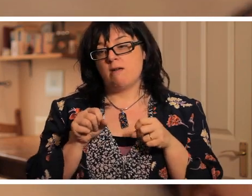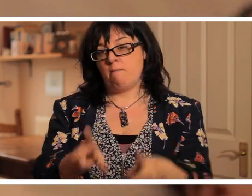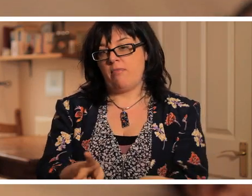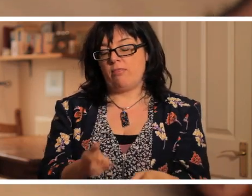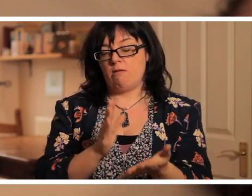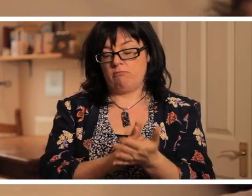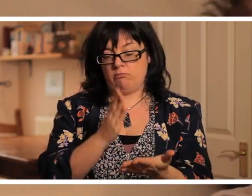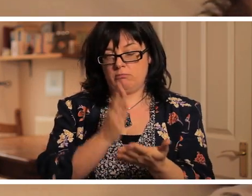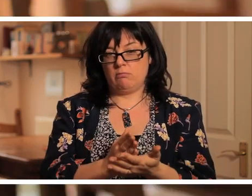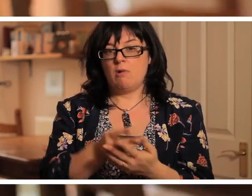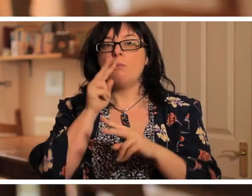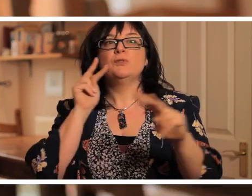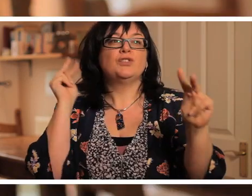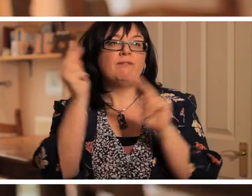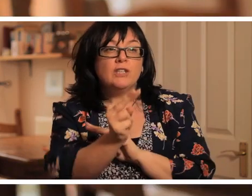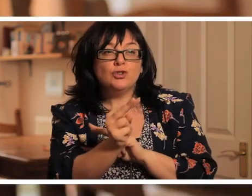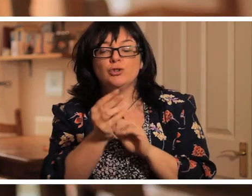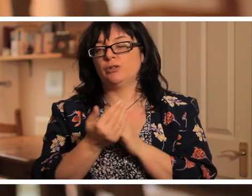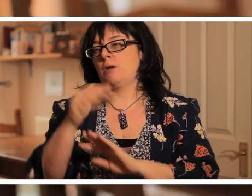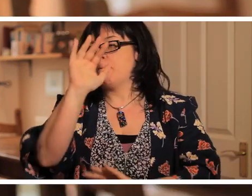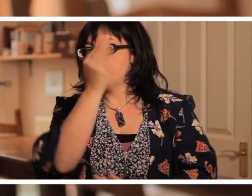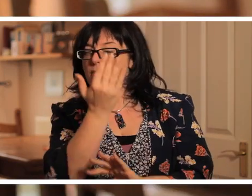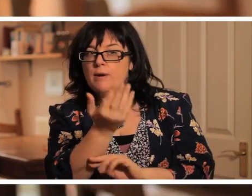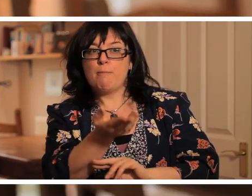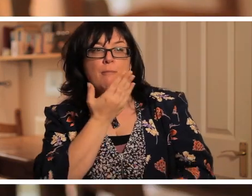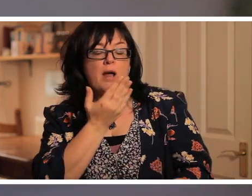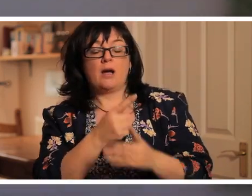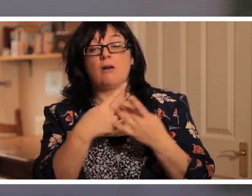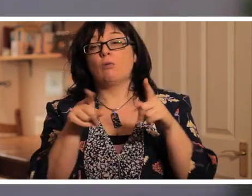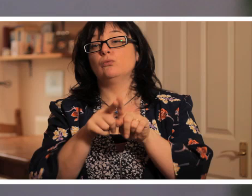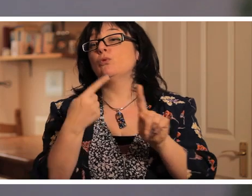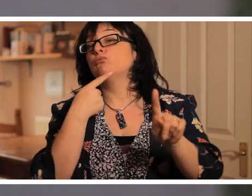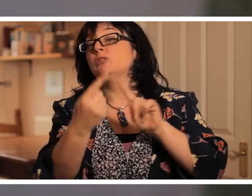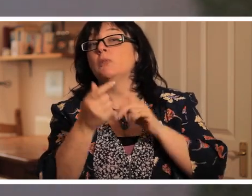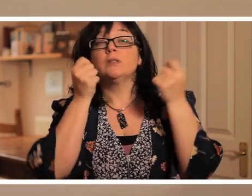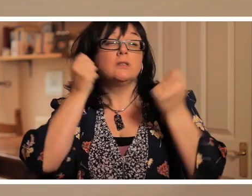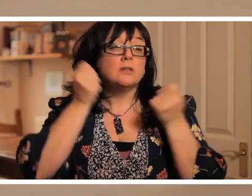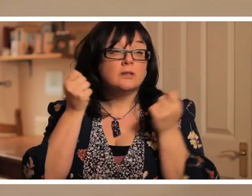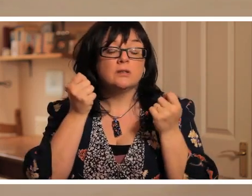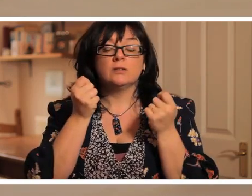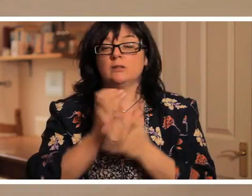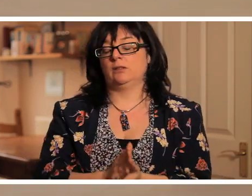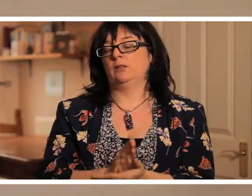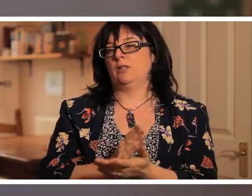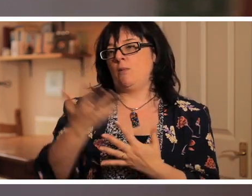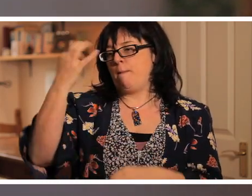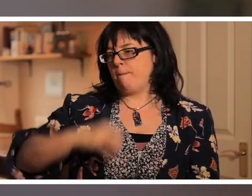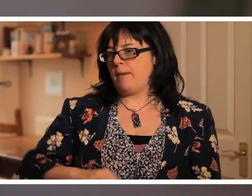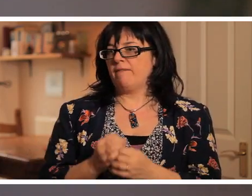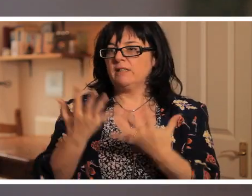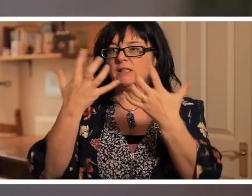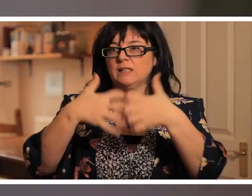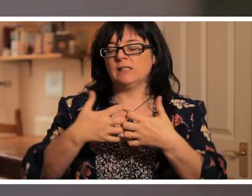The Blossom Method is a simple three-step method of observation, mirroring back and responding